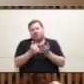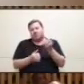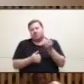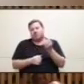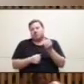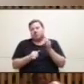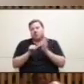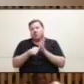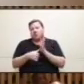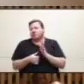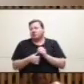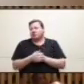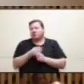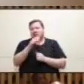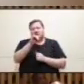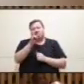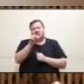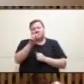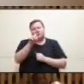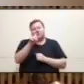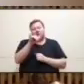Ngaka